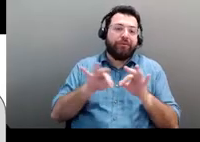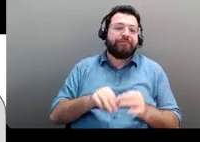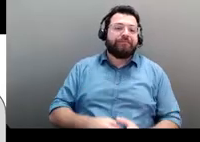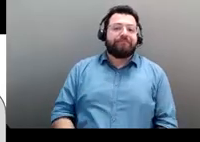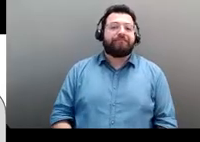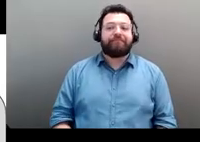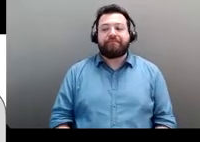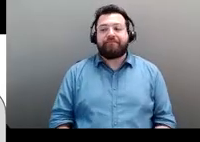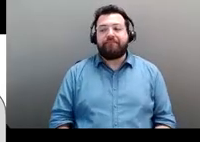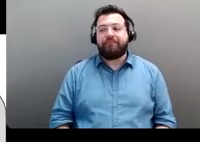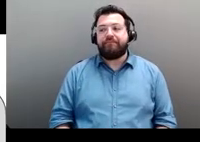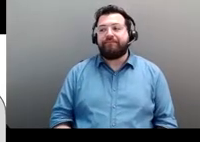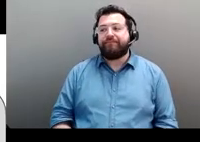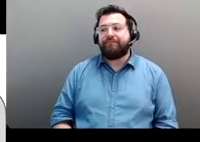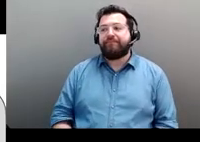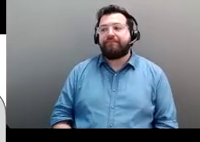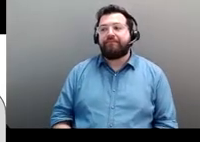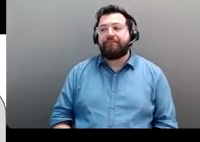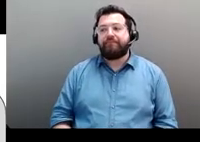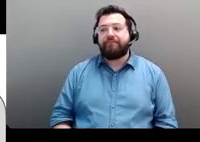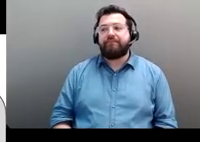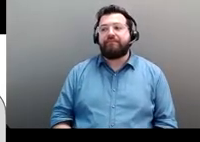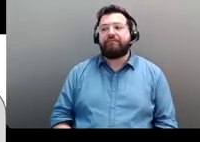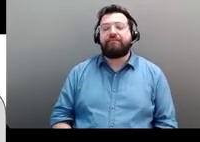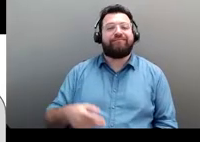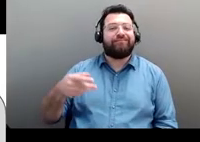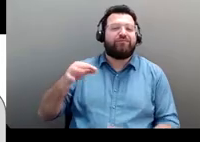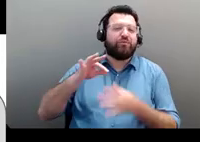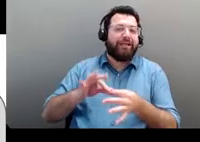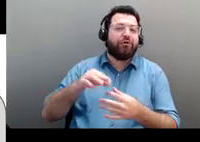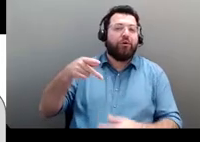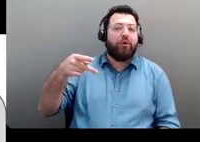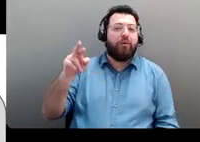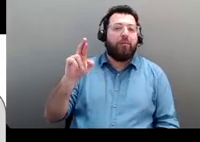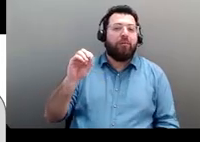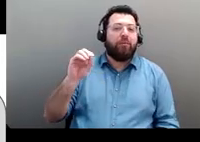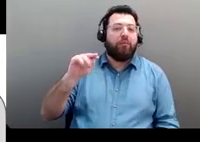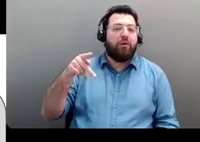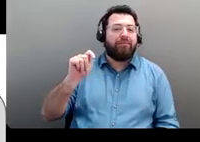And prompting, AI is, I think, only as effective